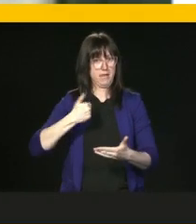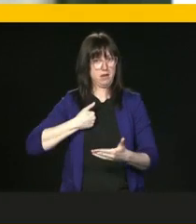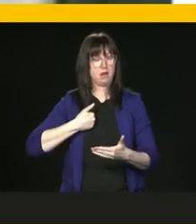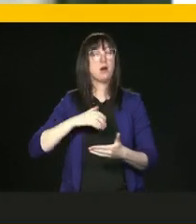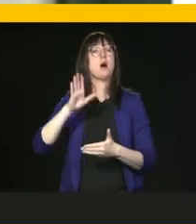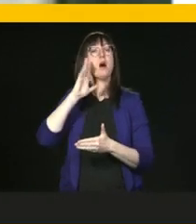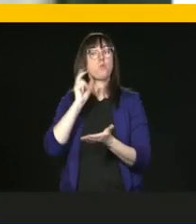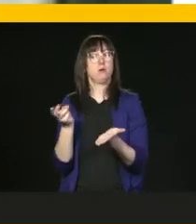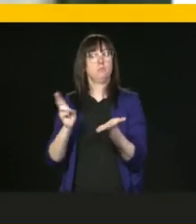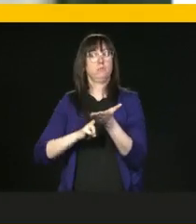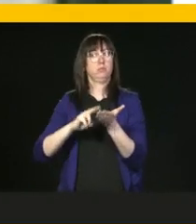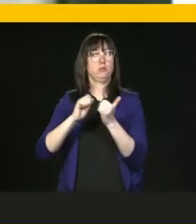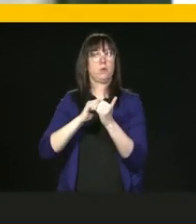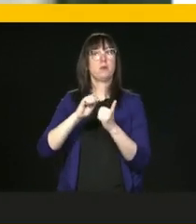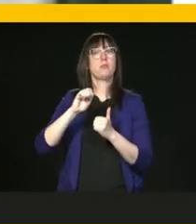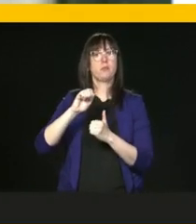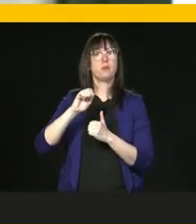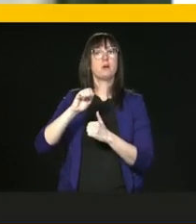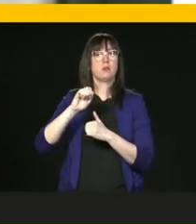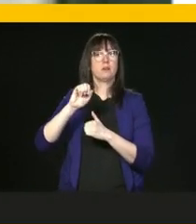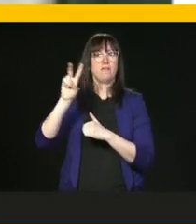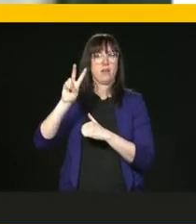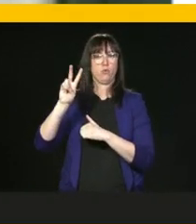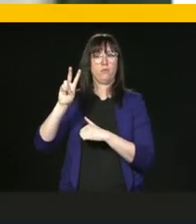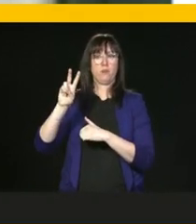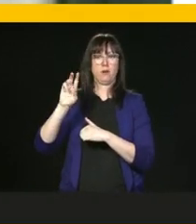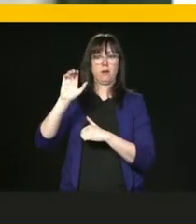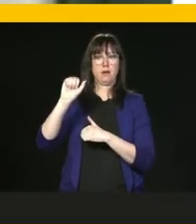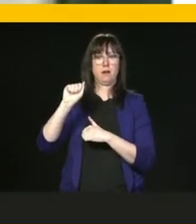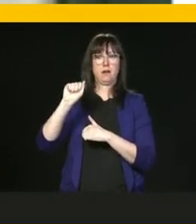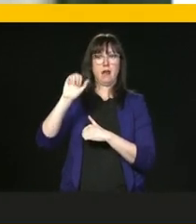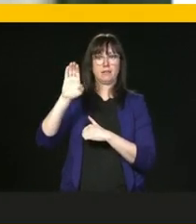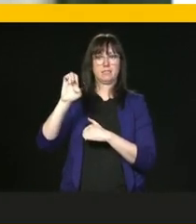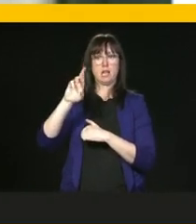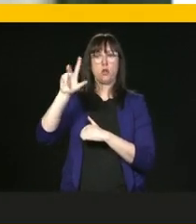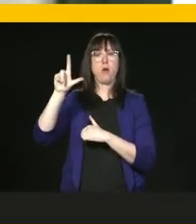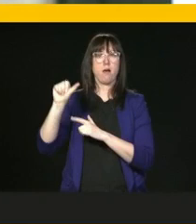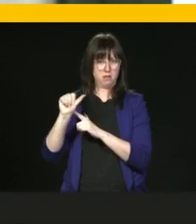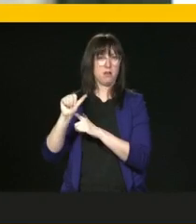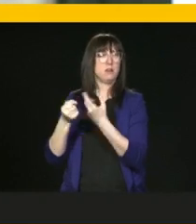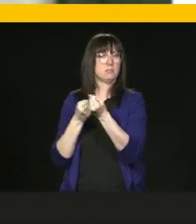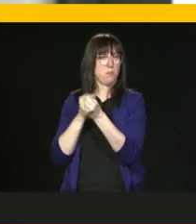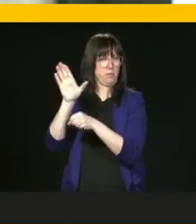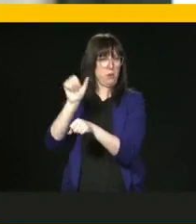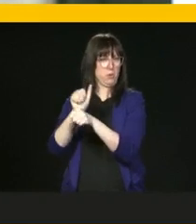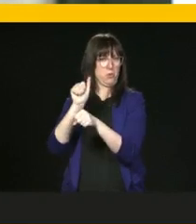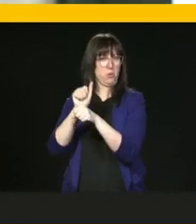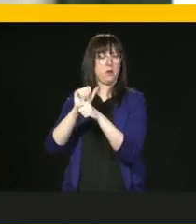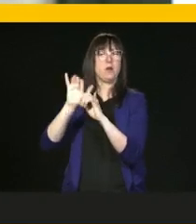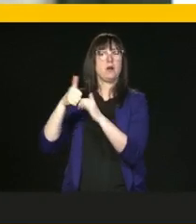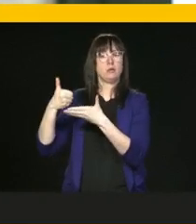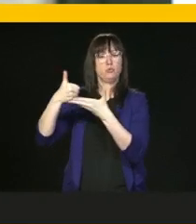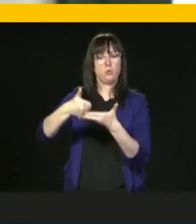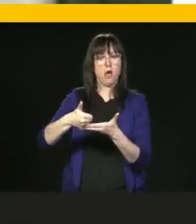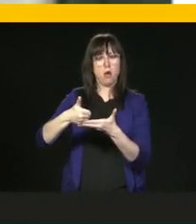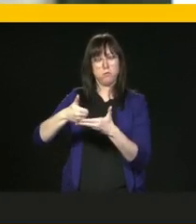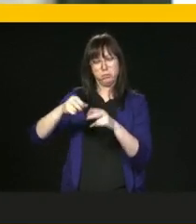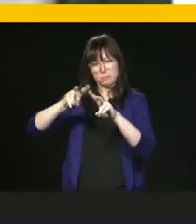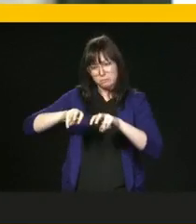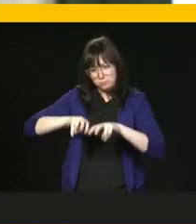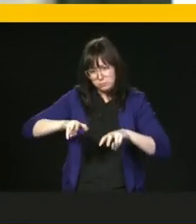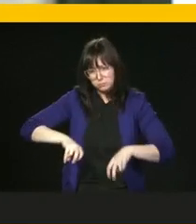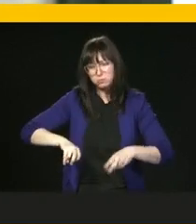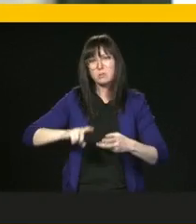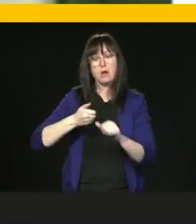to the coronavirus. We will be supporting the work of companies in Vancouver to